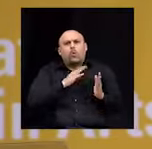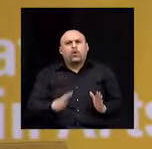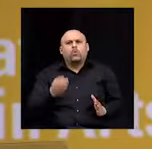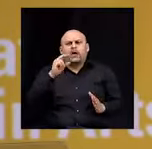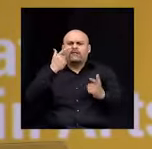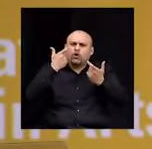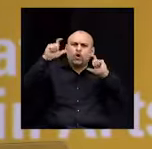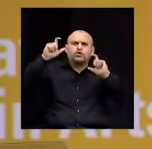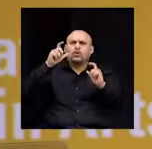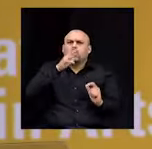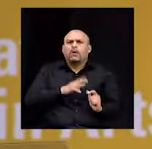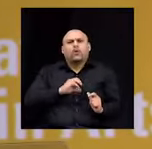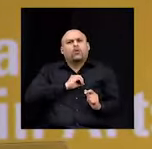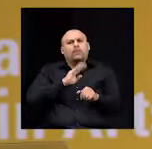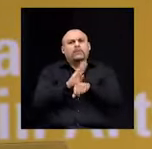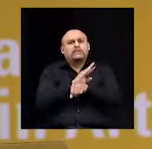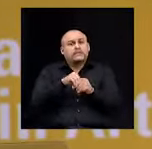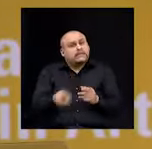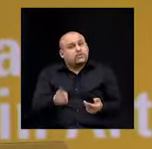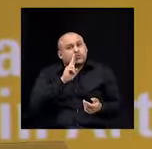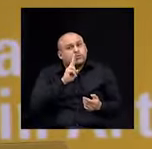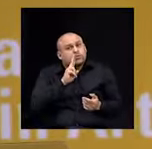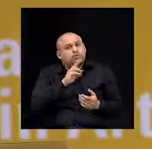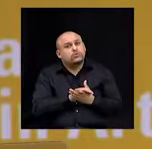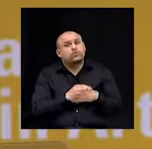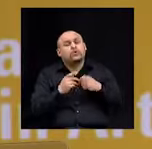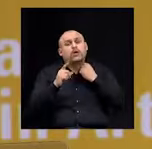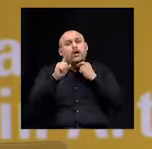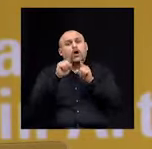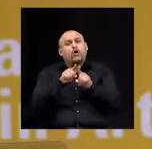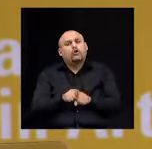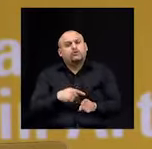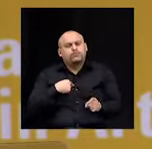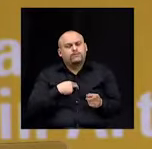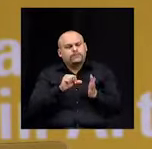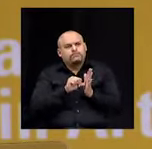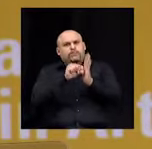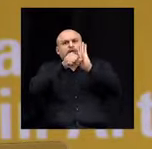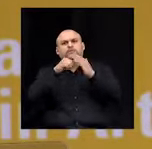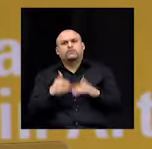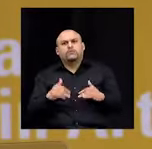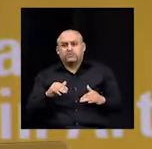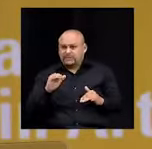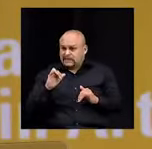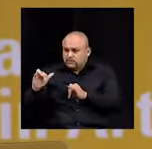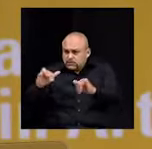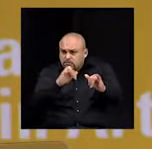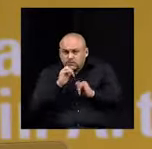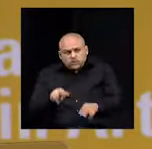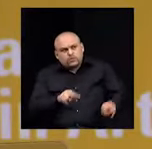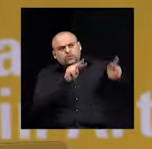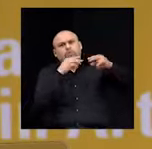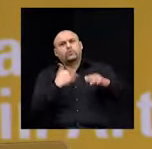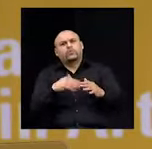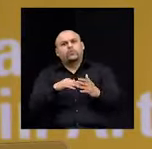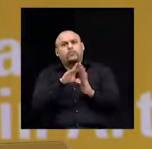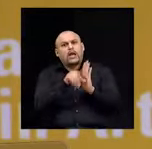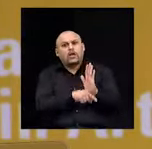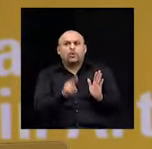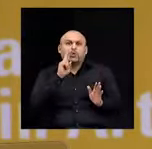largest women-owned businesses in Houston. We are also impressed that, like all of you, Ms. Cole's background